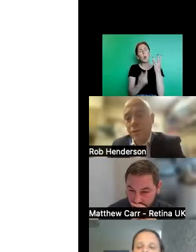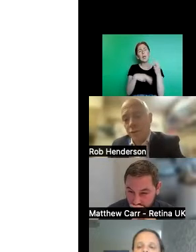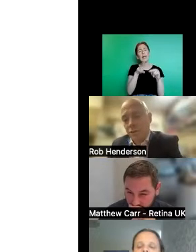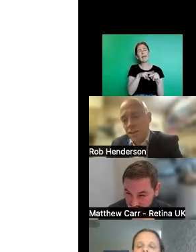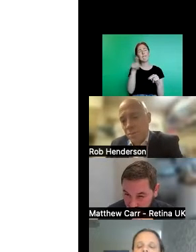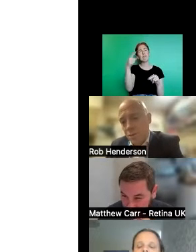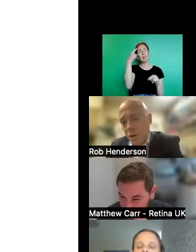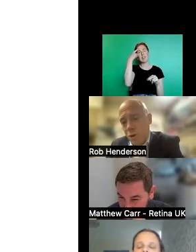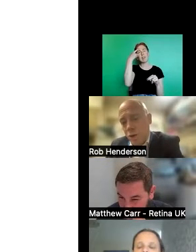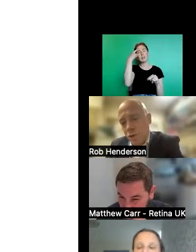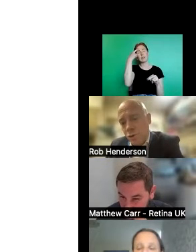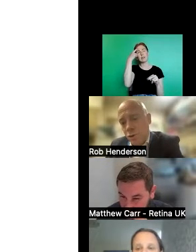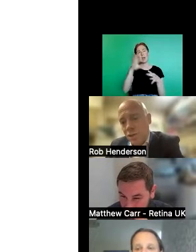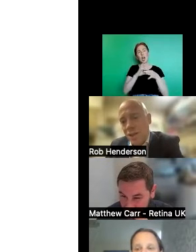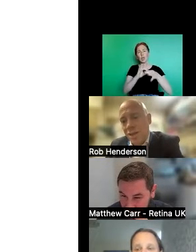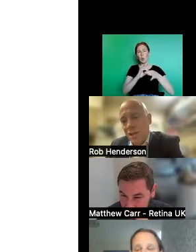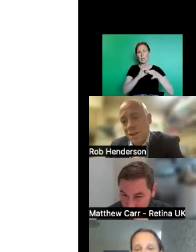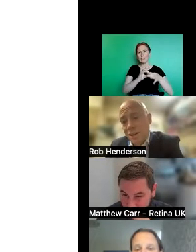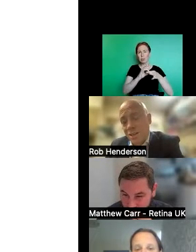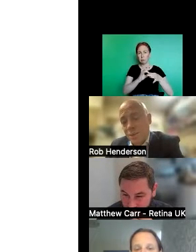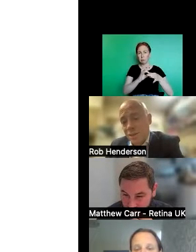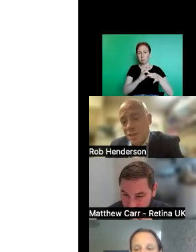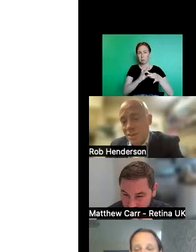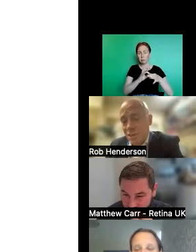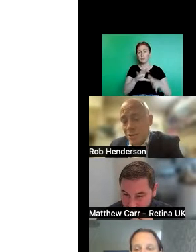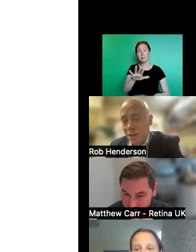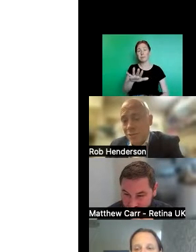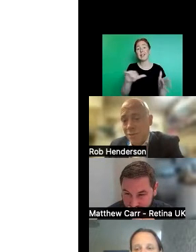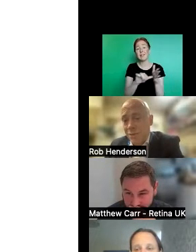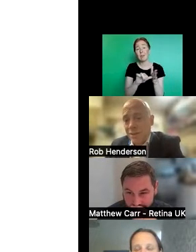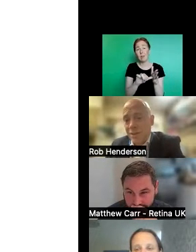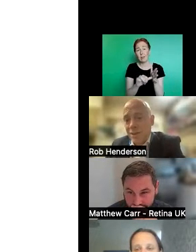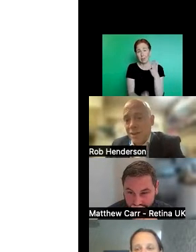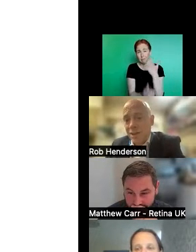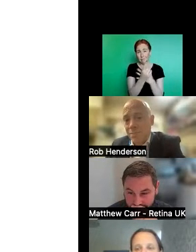The difficulty comes about when you've got younger siblings. So let's say you have,